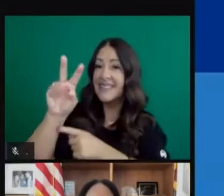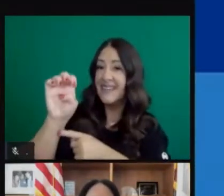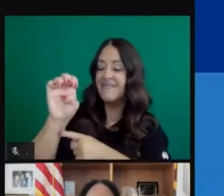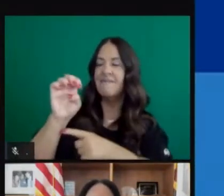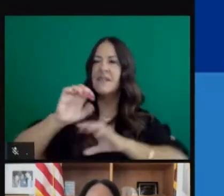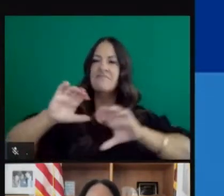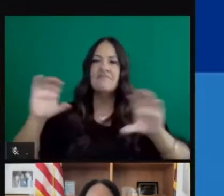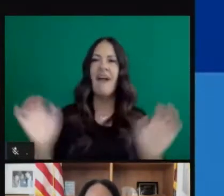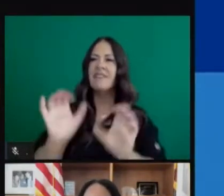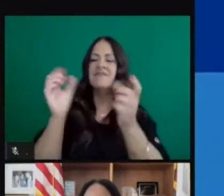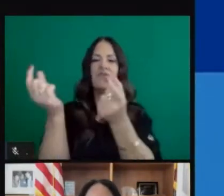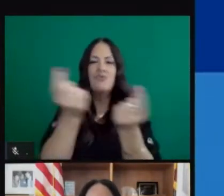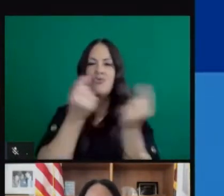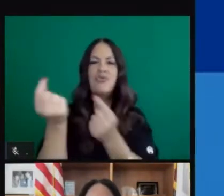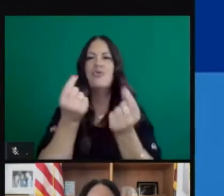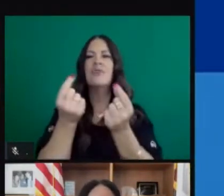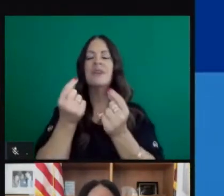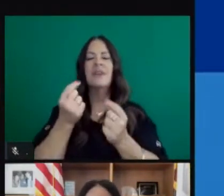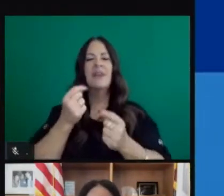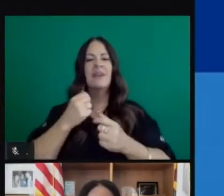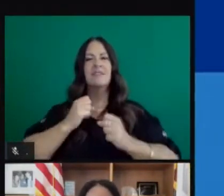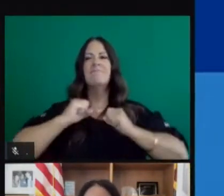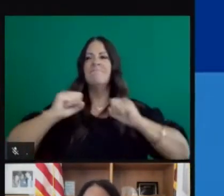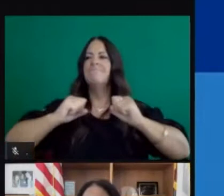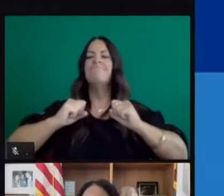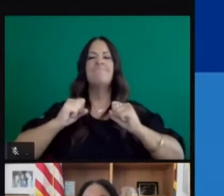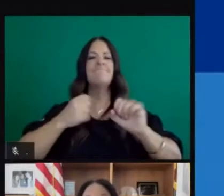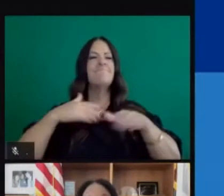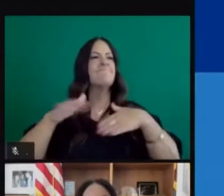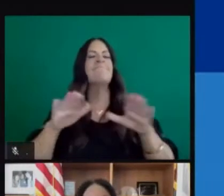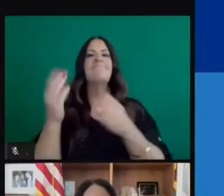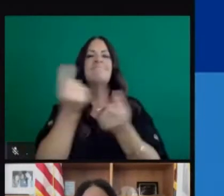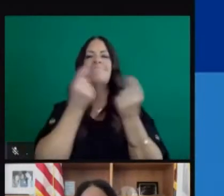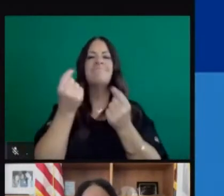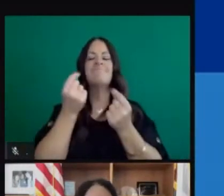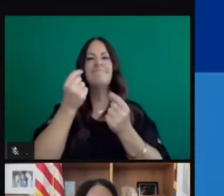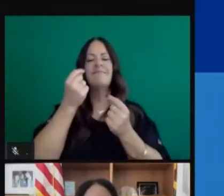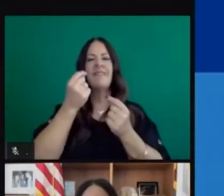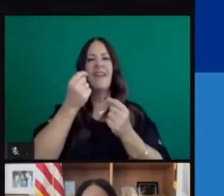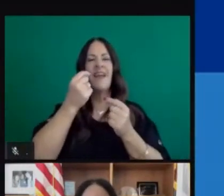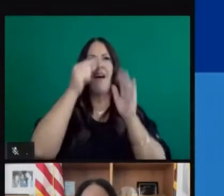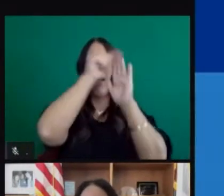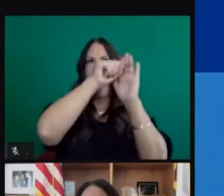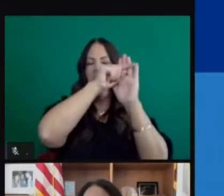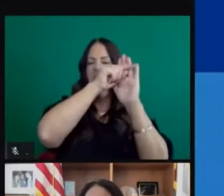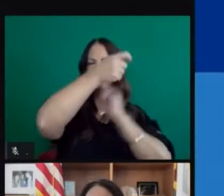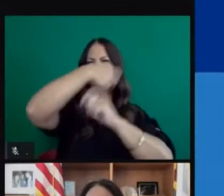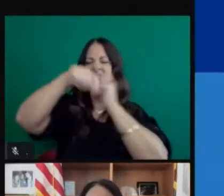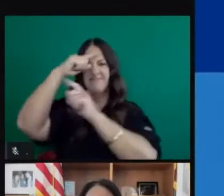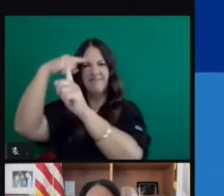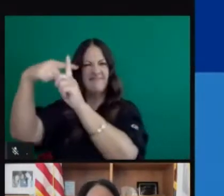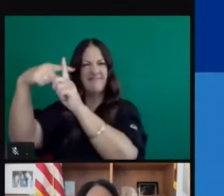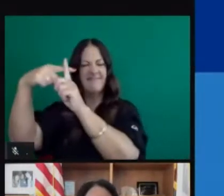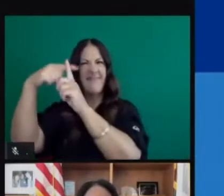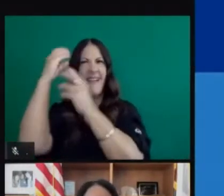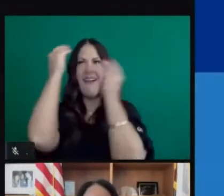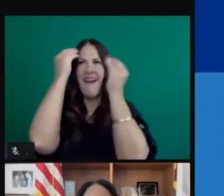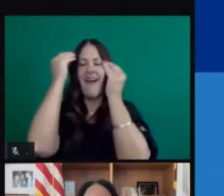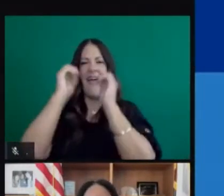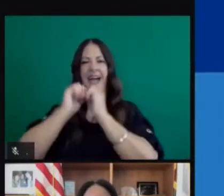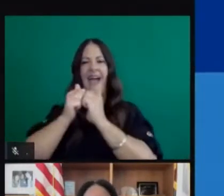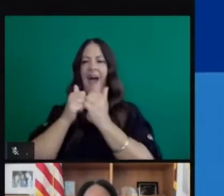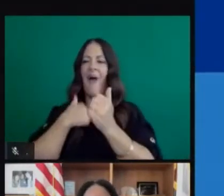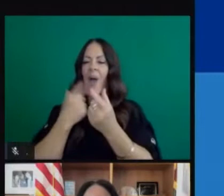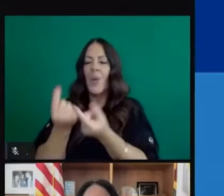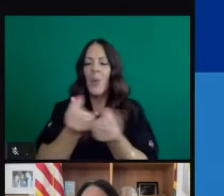learning how that practice of mindfulness, really there's really good evidence and science in showing how that